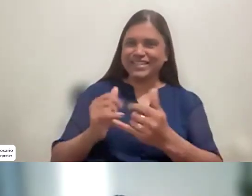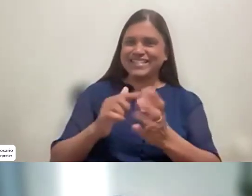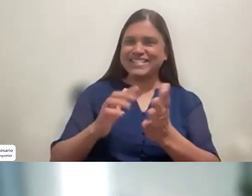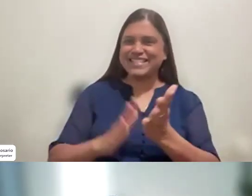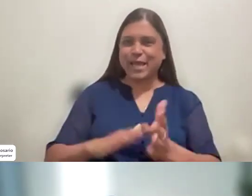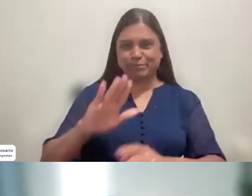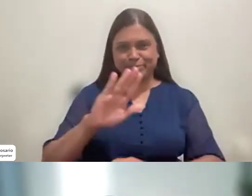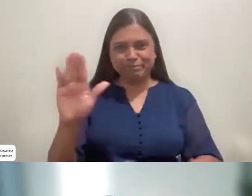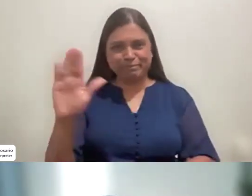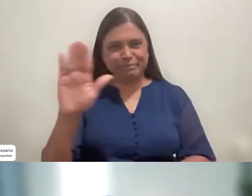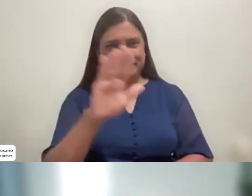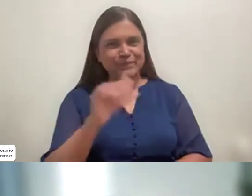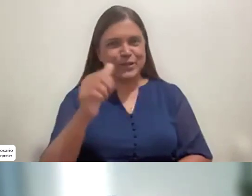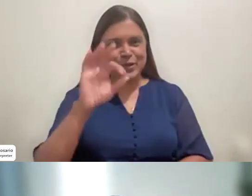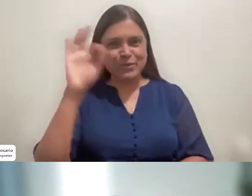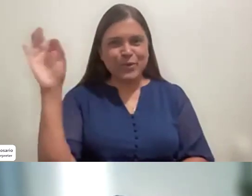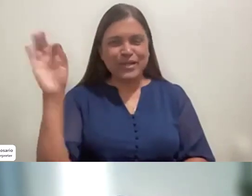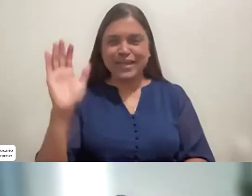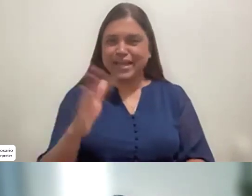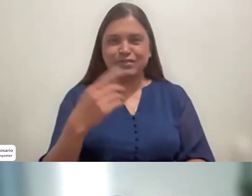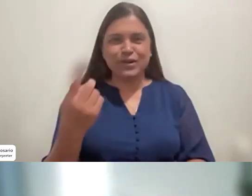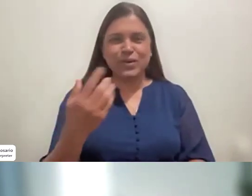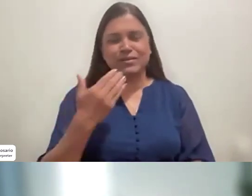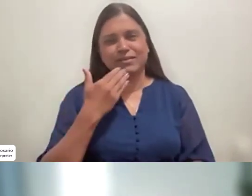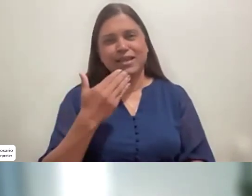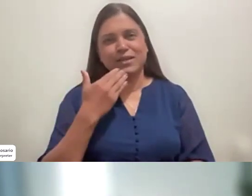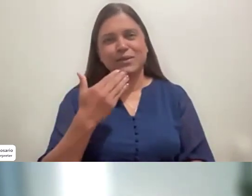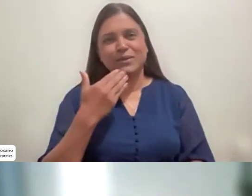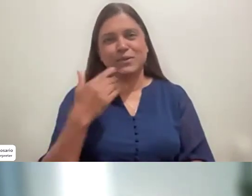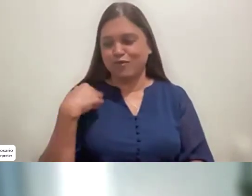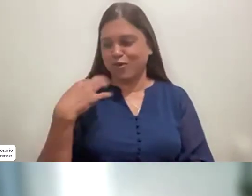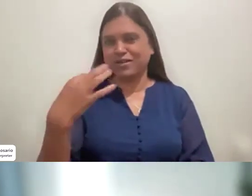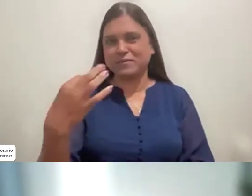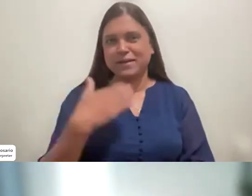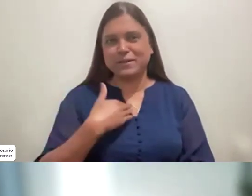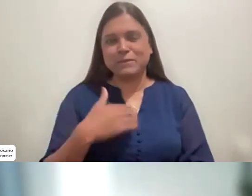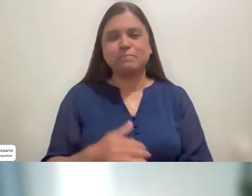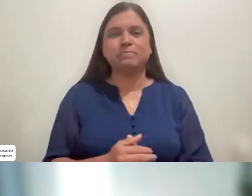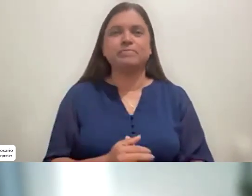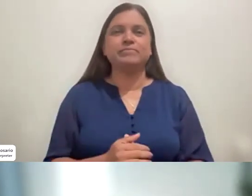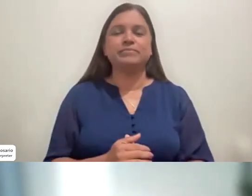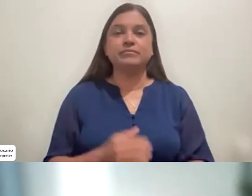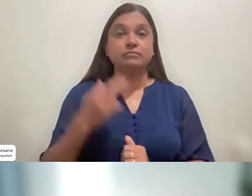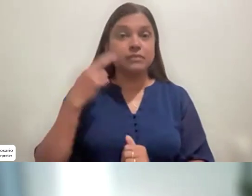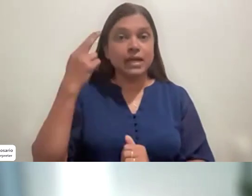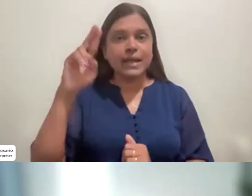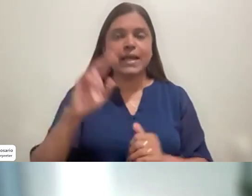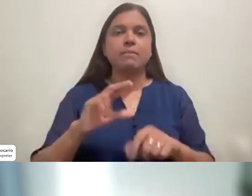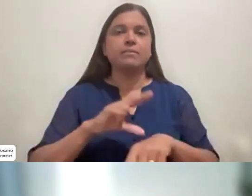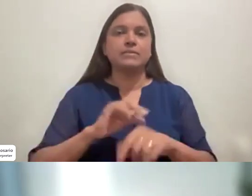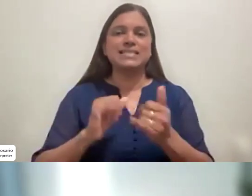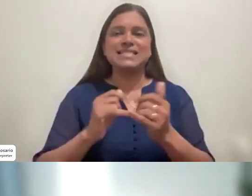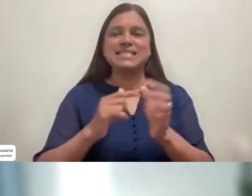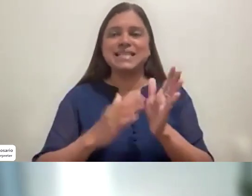everyone. Thank you very much. Thank you for invitation. My name is Sam